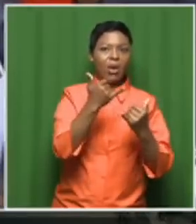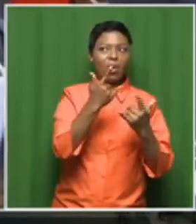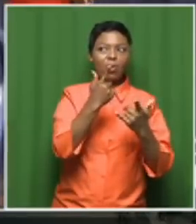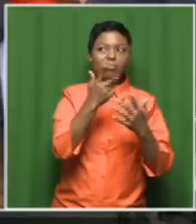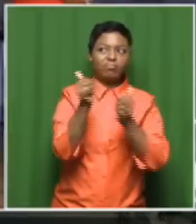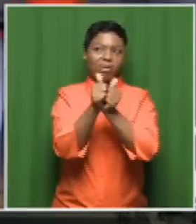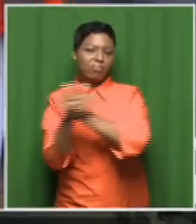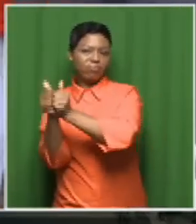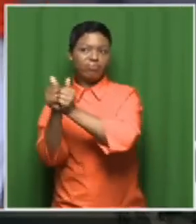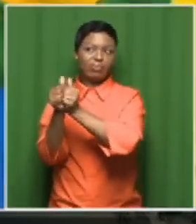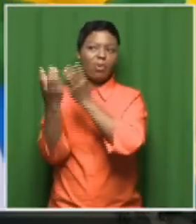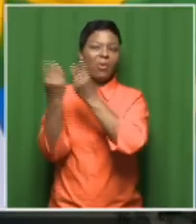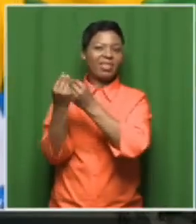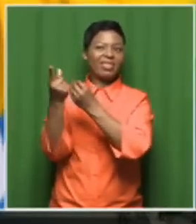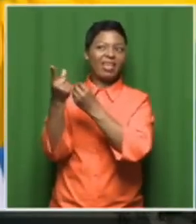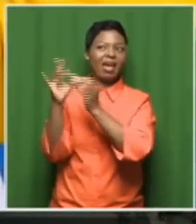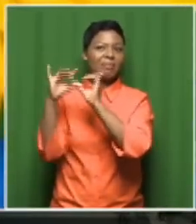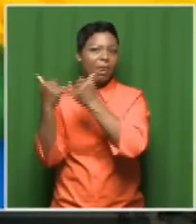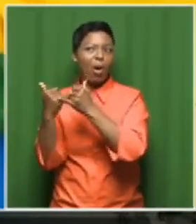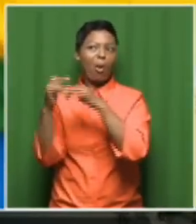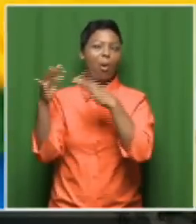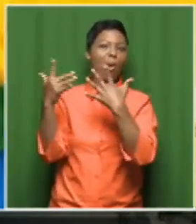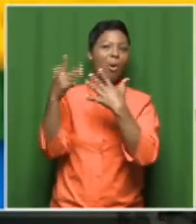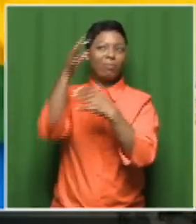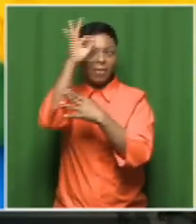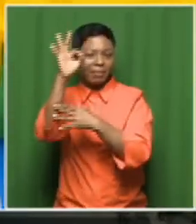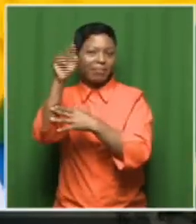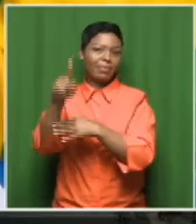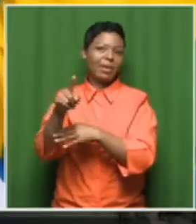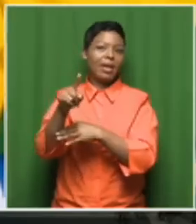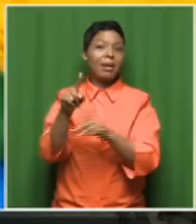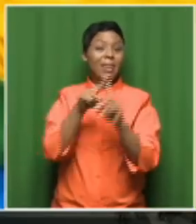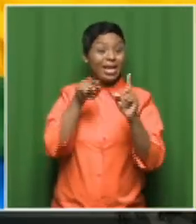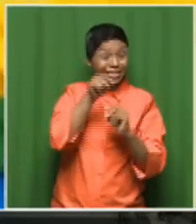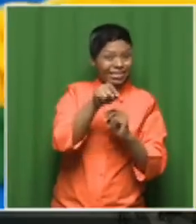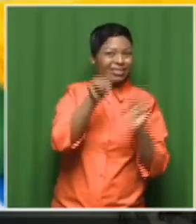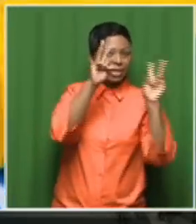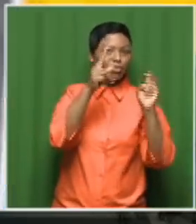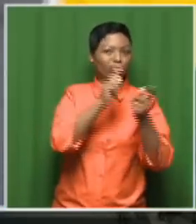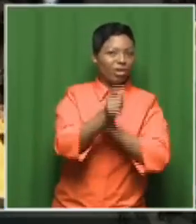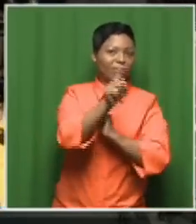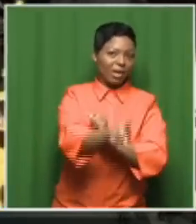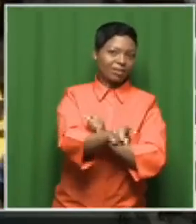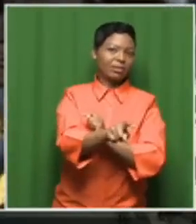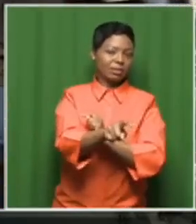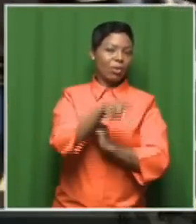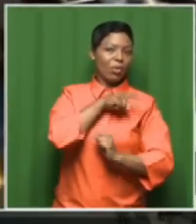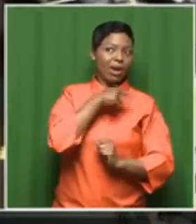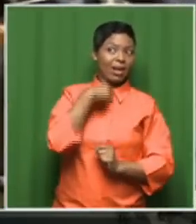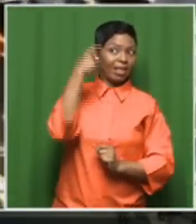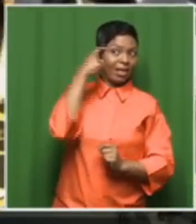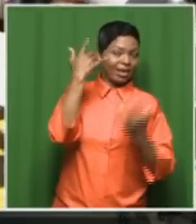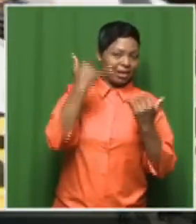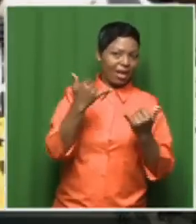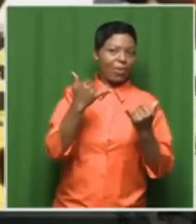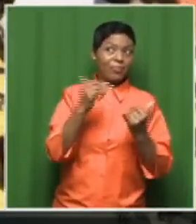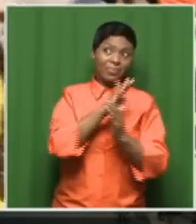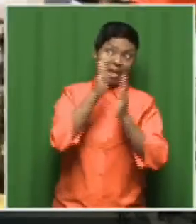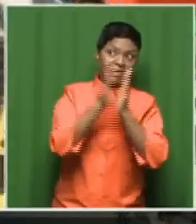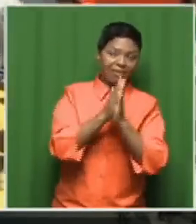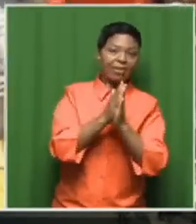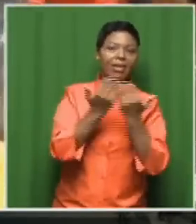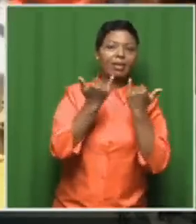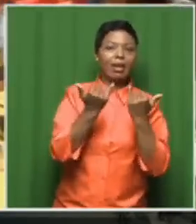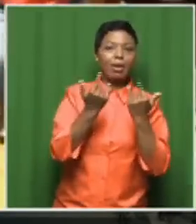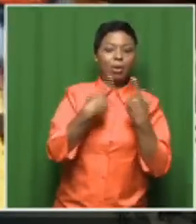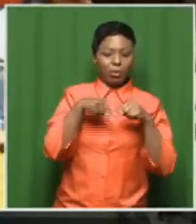they change, they're in trouble. And they better adapt, because for the sake, I think, of humanity as a whole and the planet as a whole,